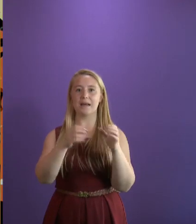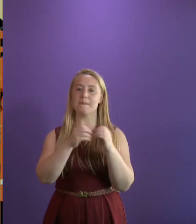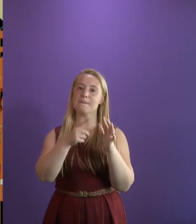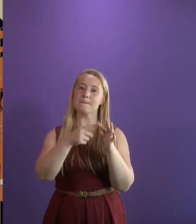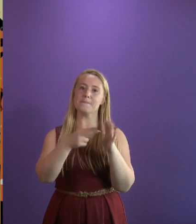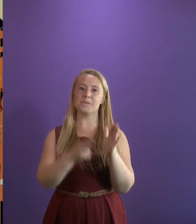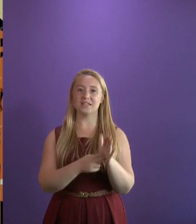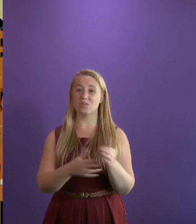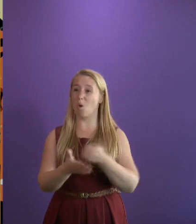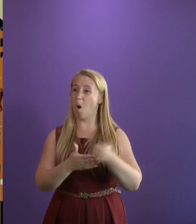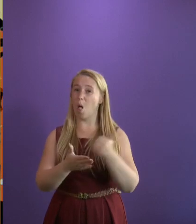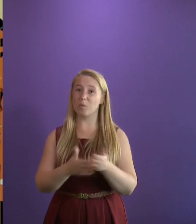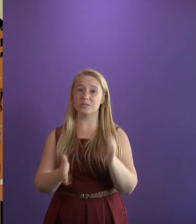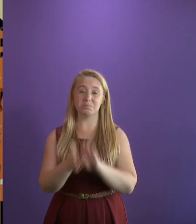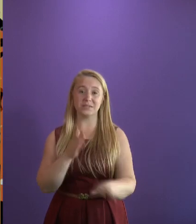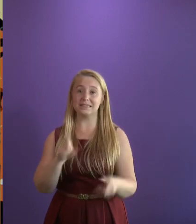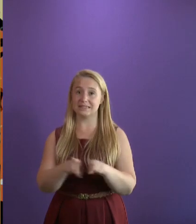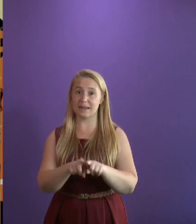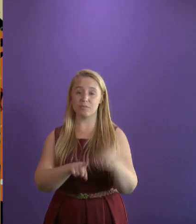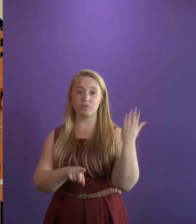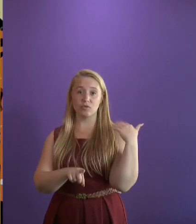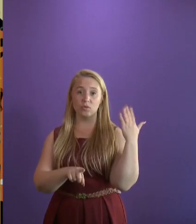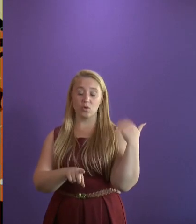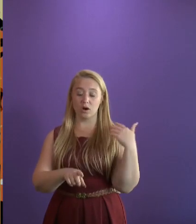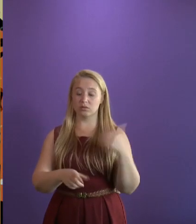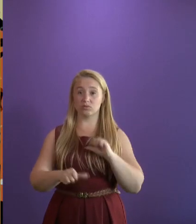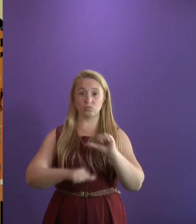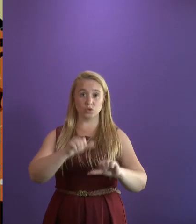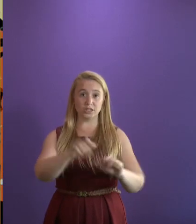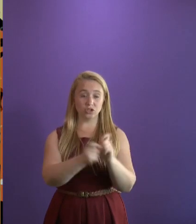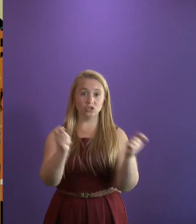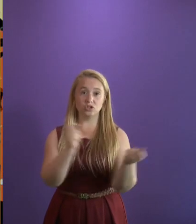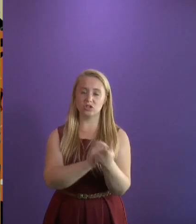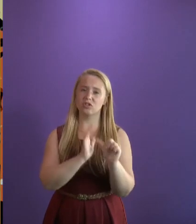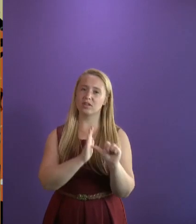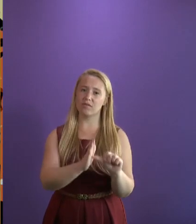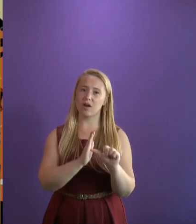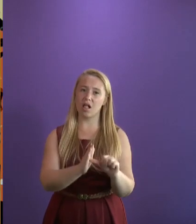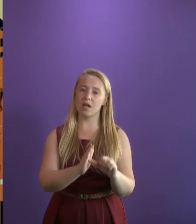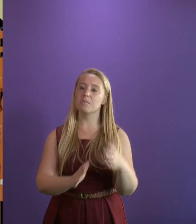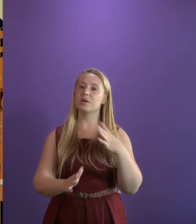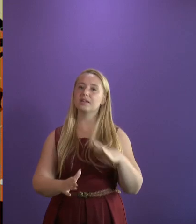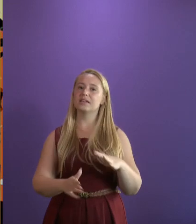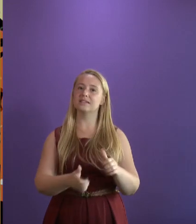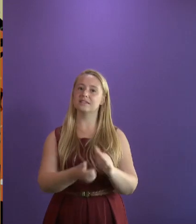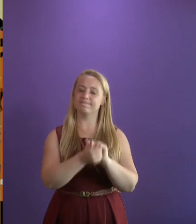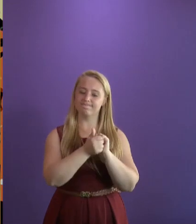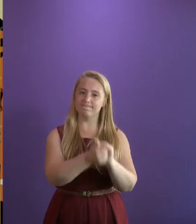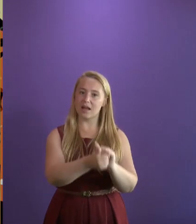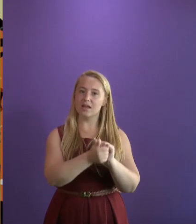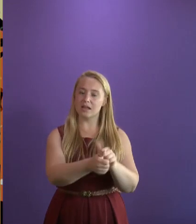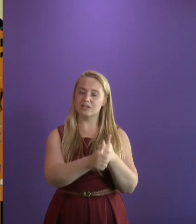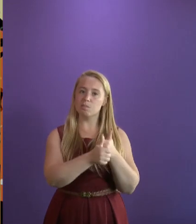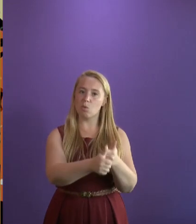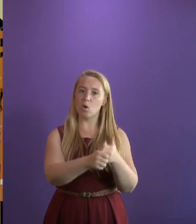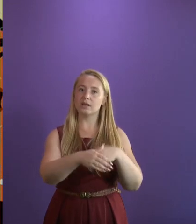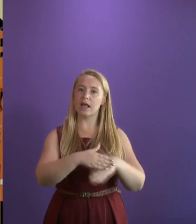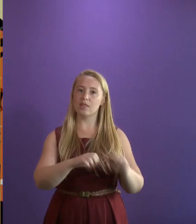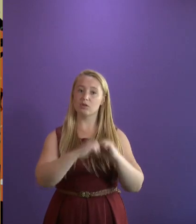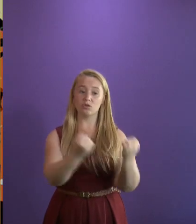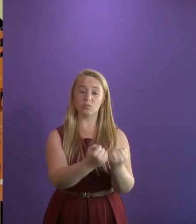difficult, to arrange to change those things. It's about, having allies in there and speaking to people and saying, actually, I can do a really